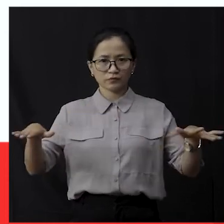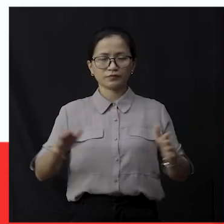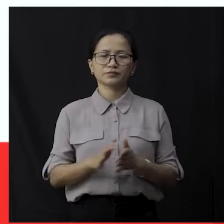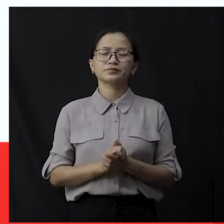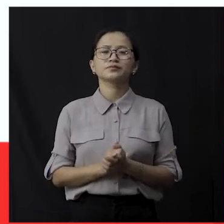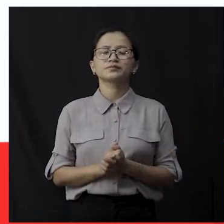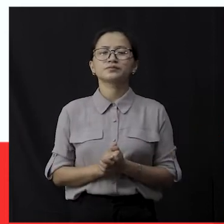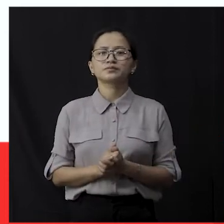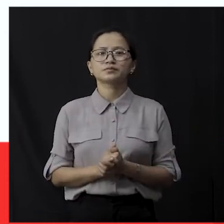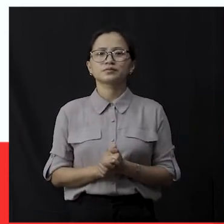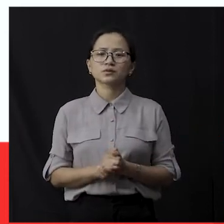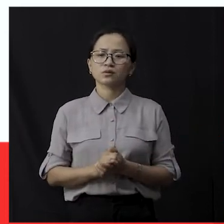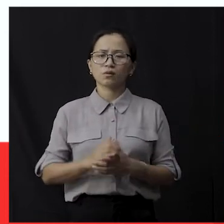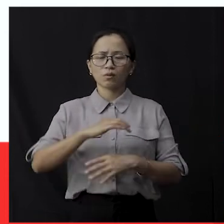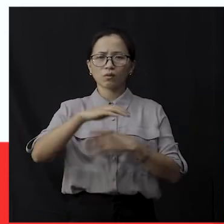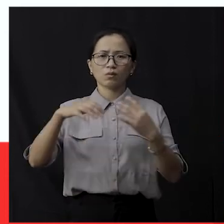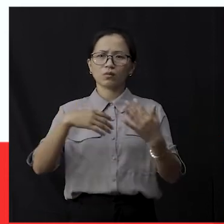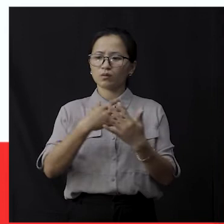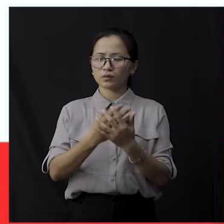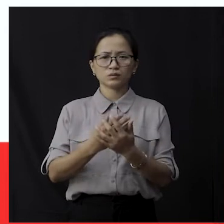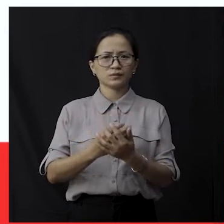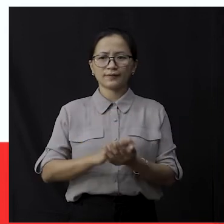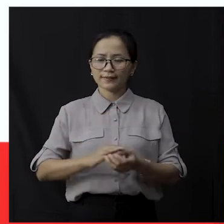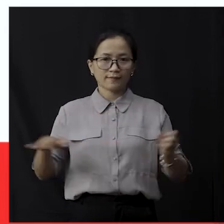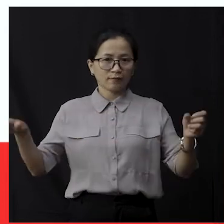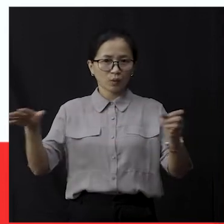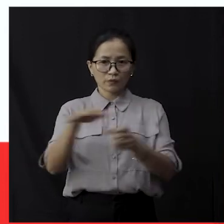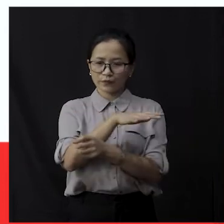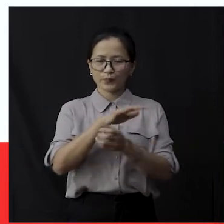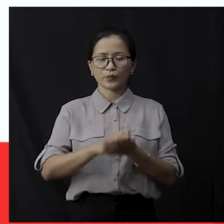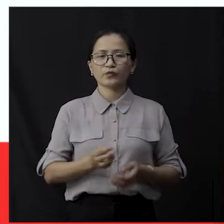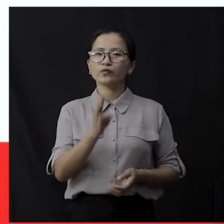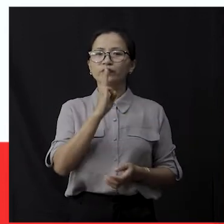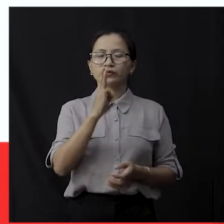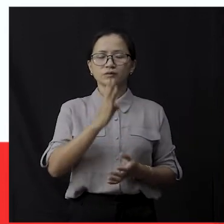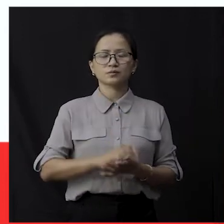floods? That is overflow of water.